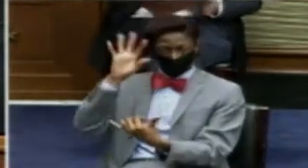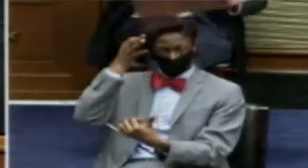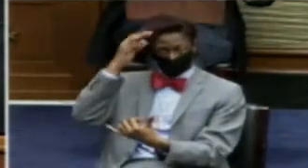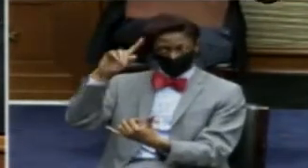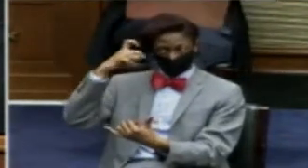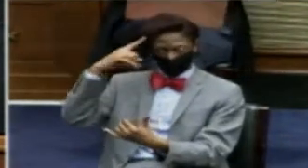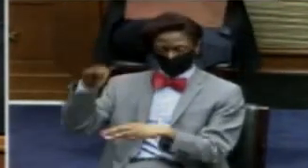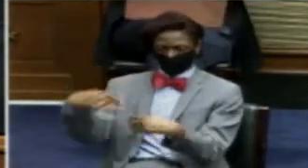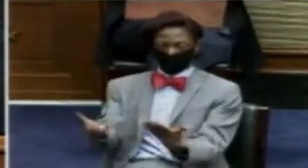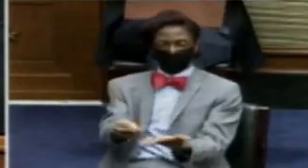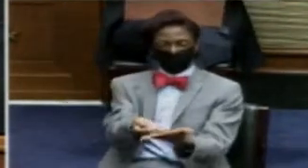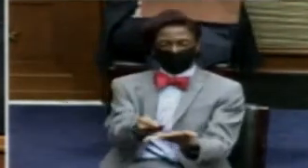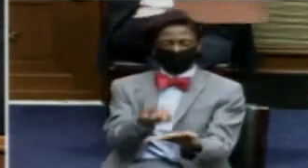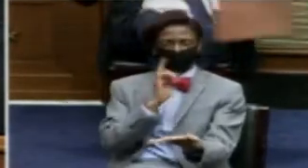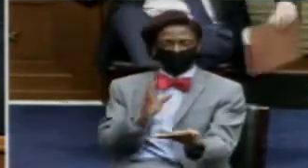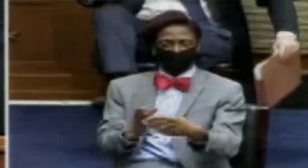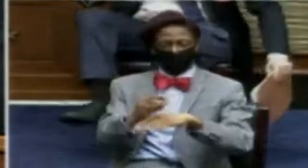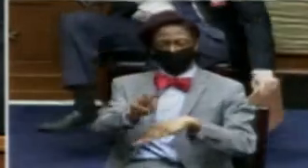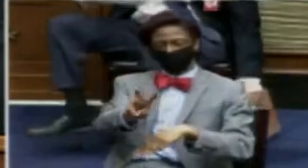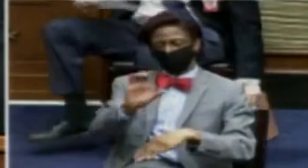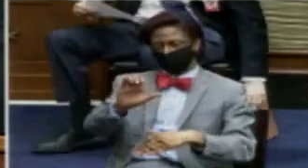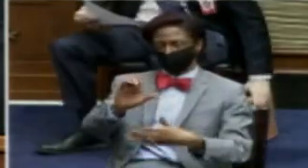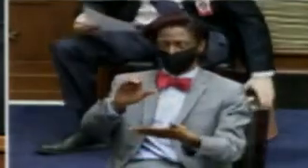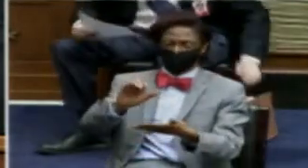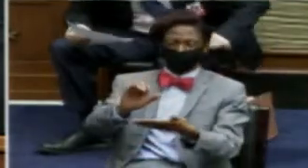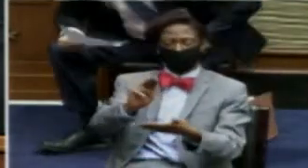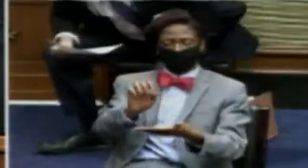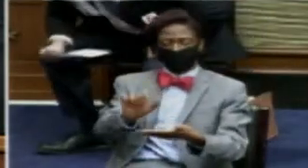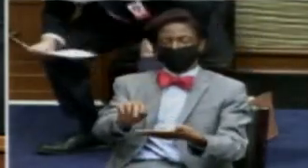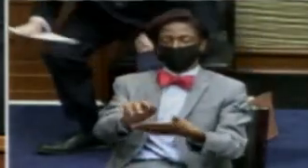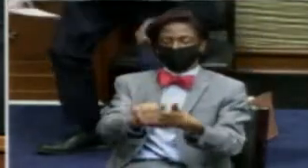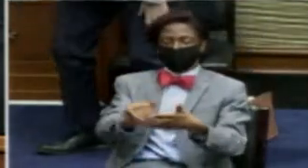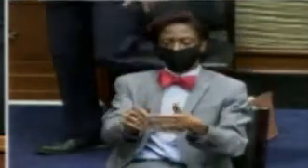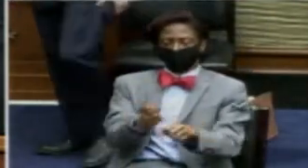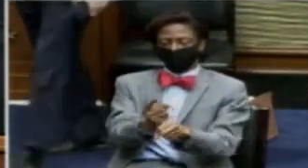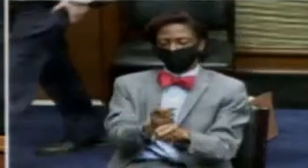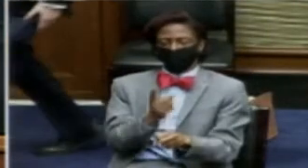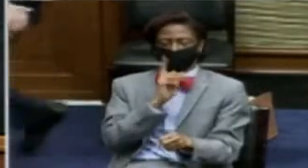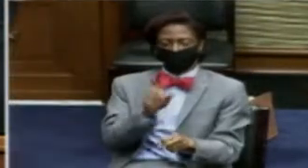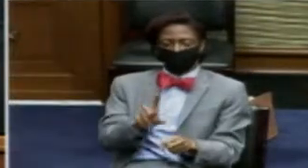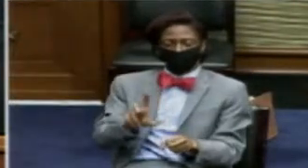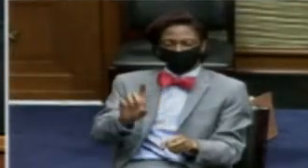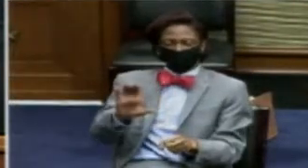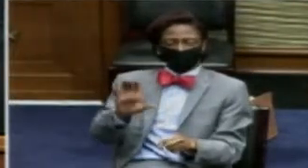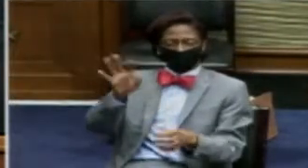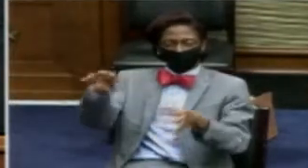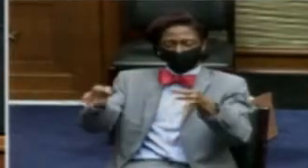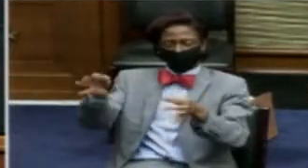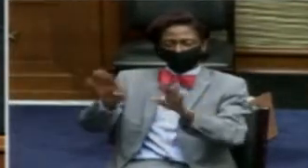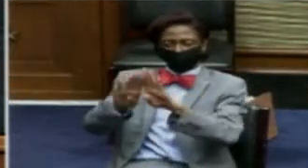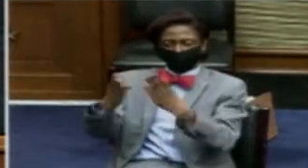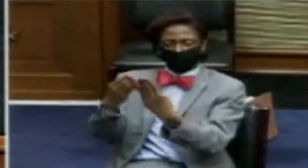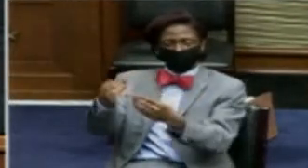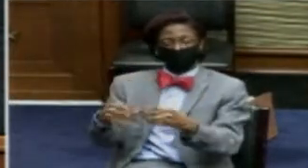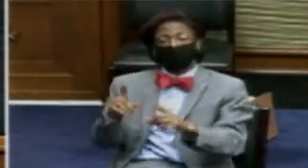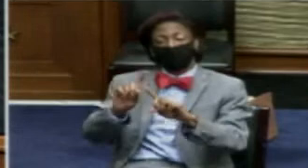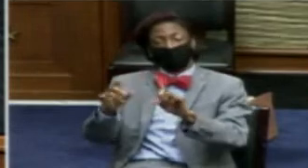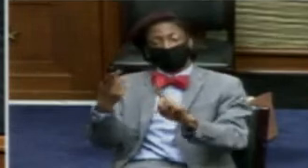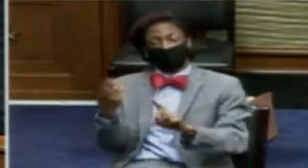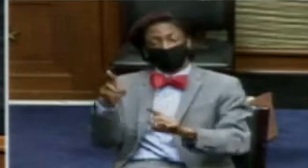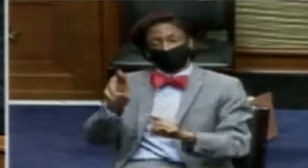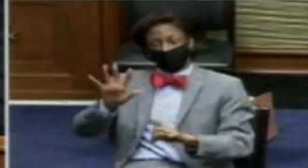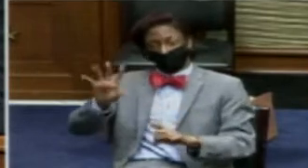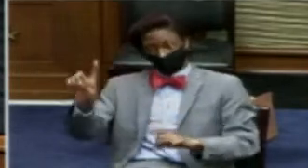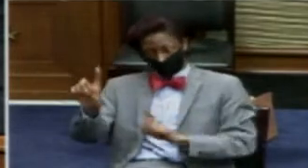over $600 million per year for the D.C. judicial branch. Under H.R. 51,